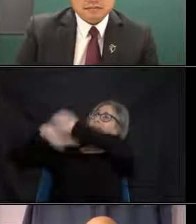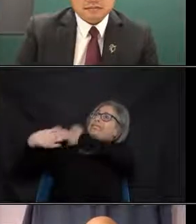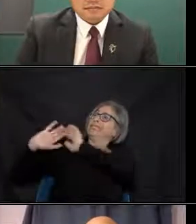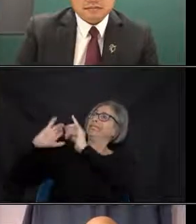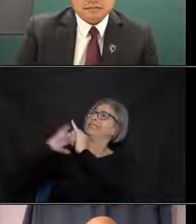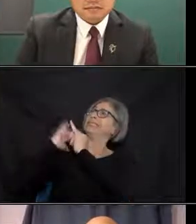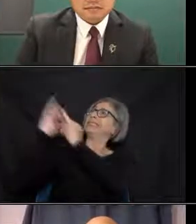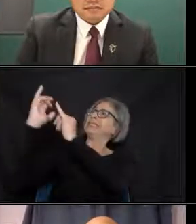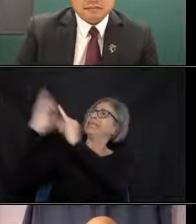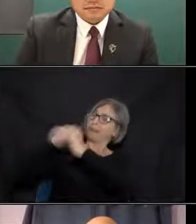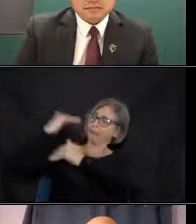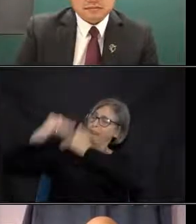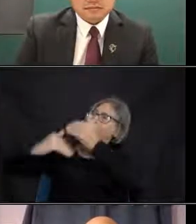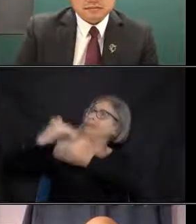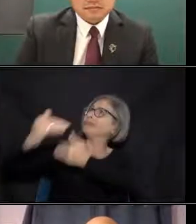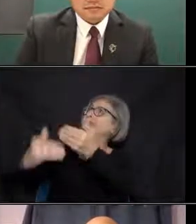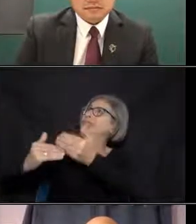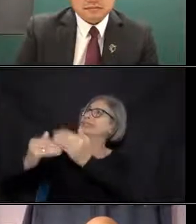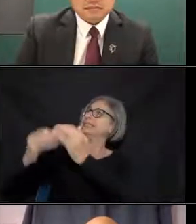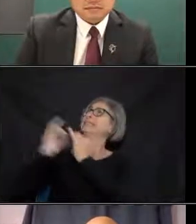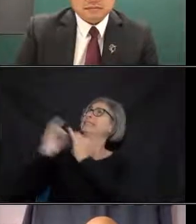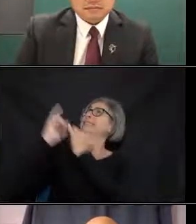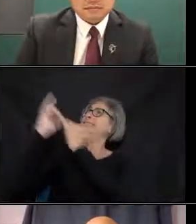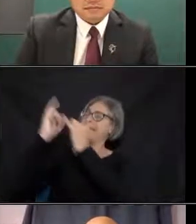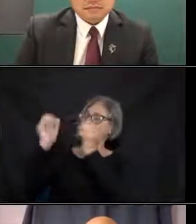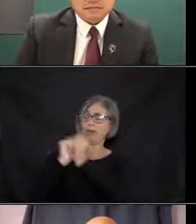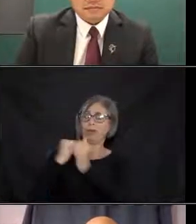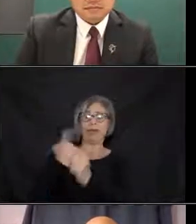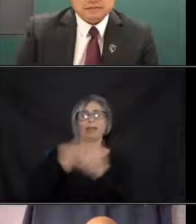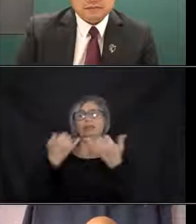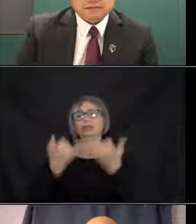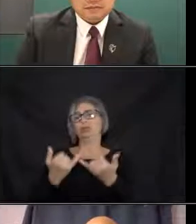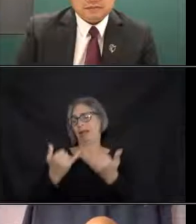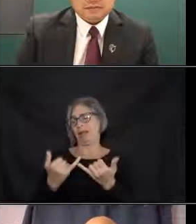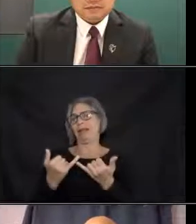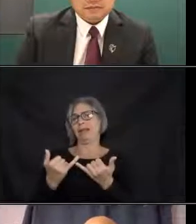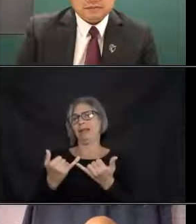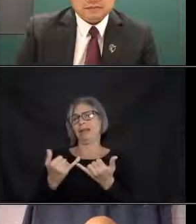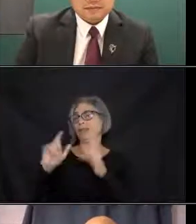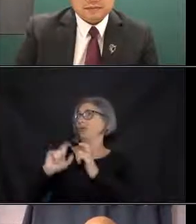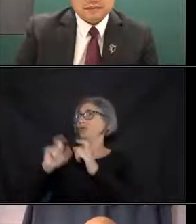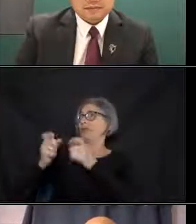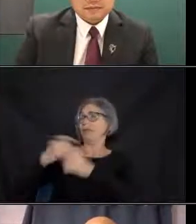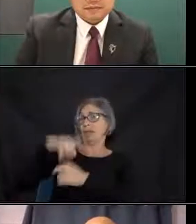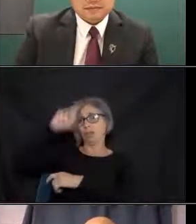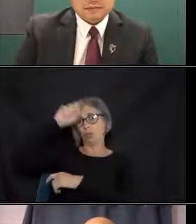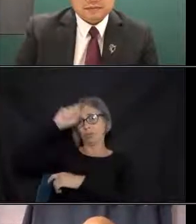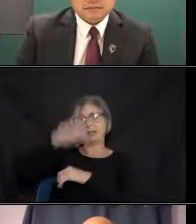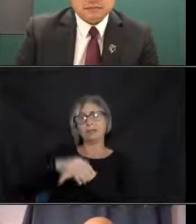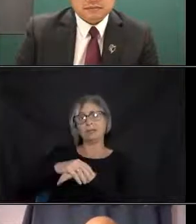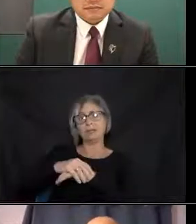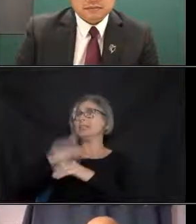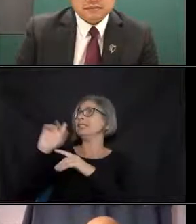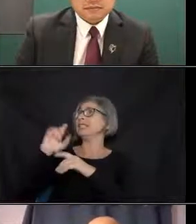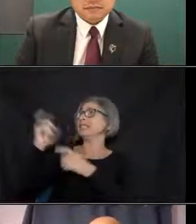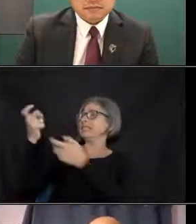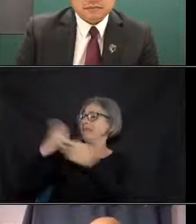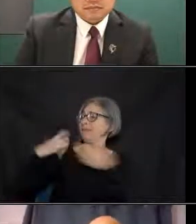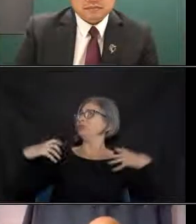went before us, so too will you be with us today. Give us the wisdom, give us the